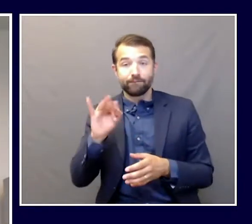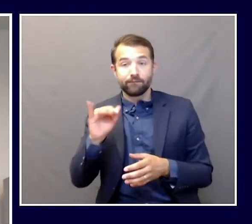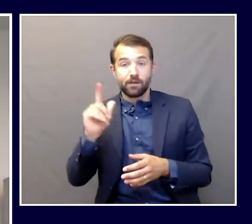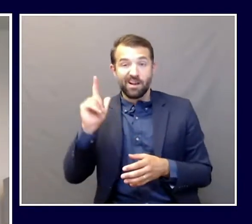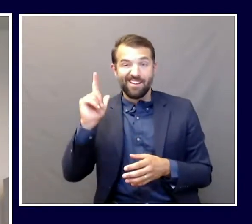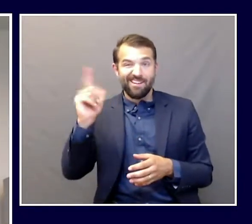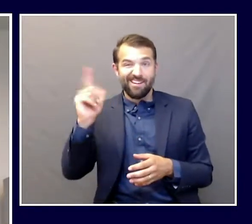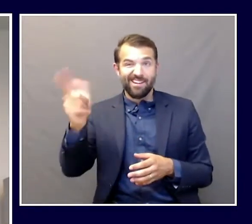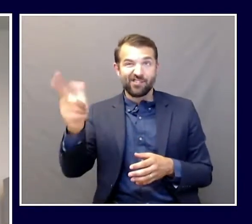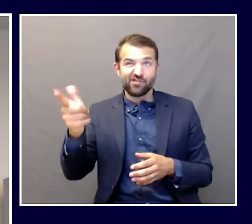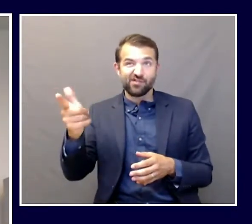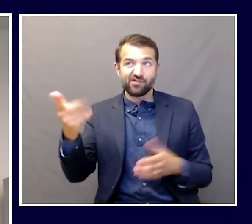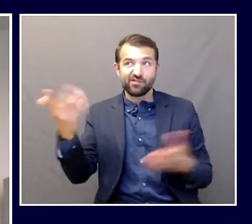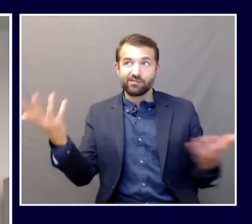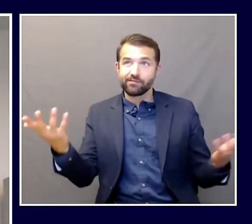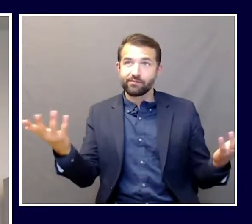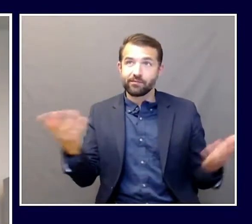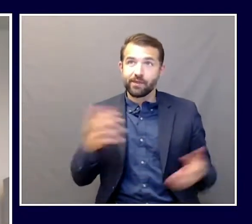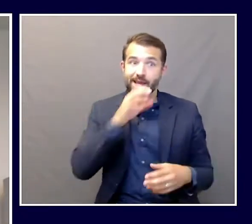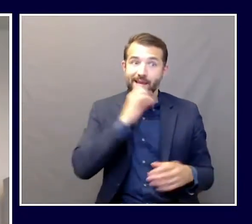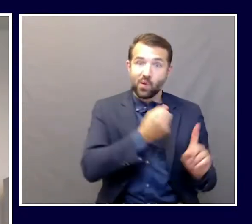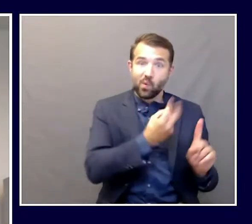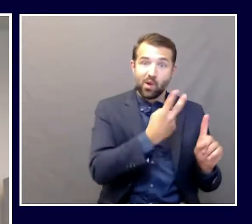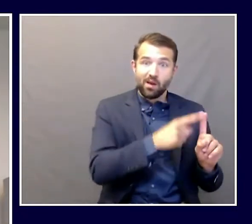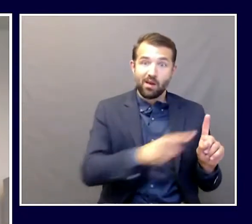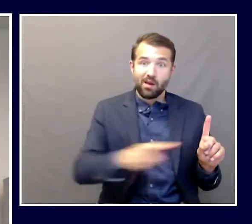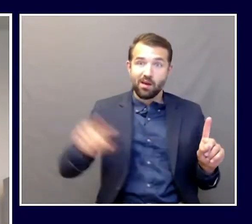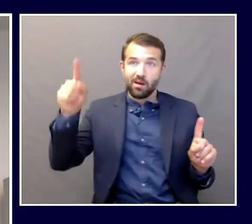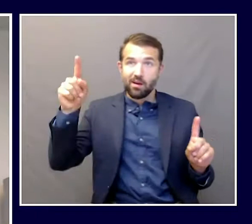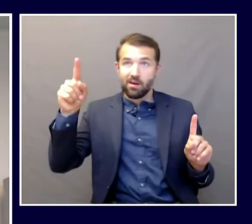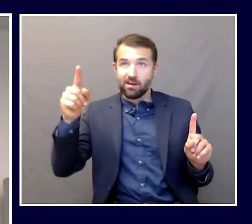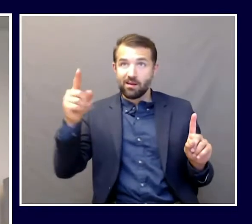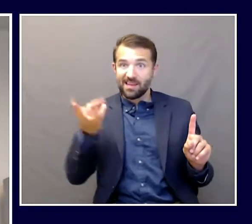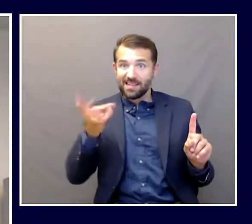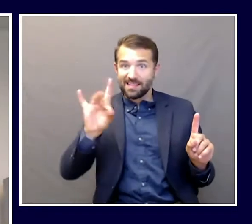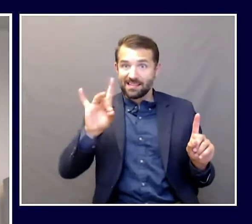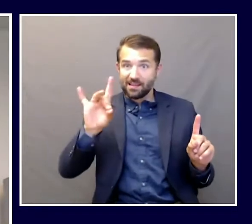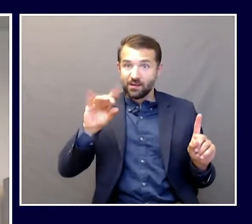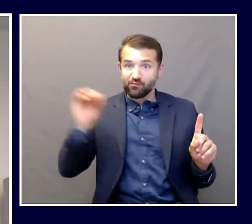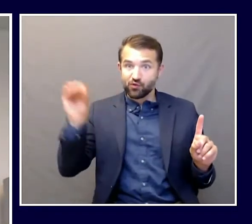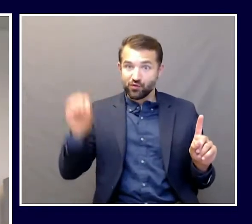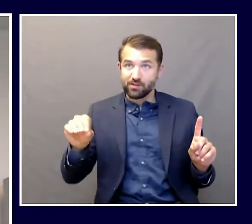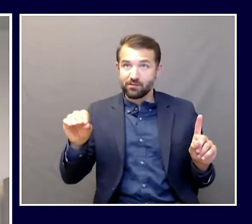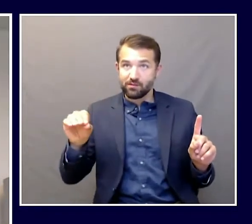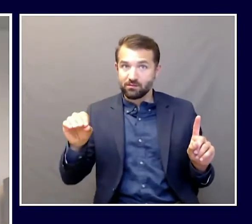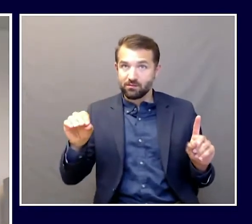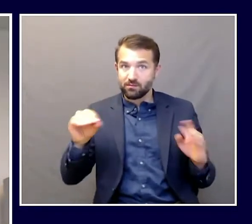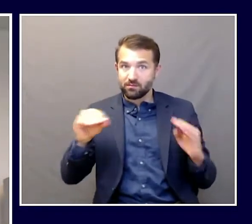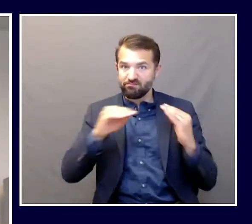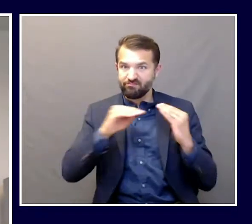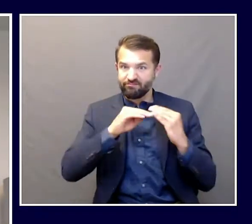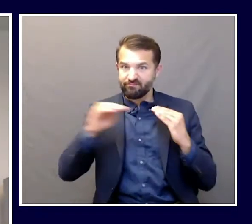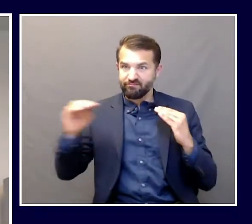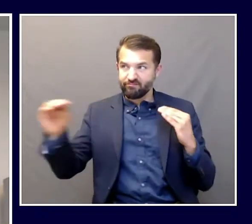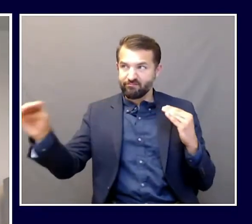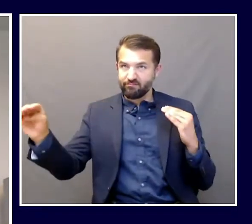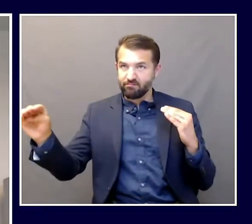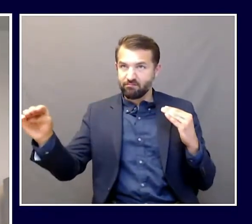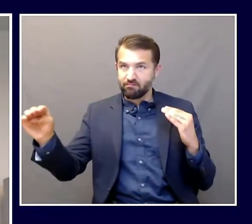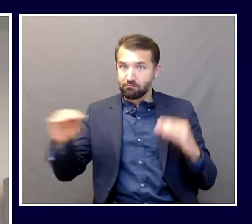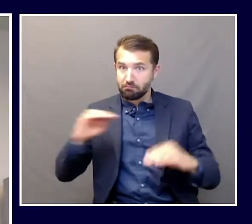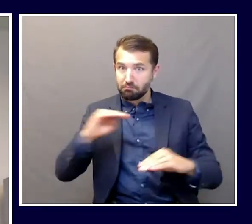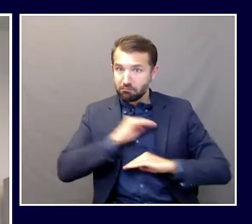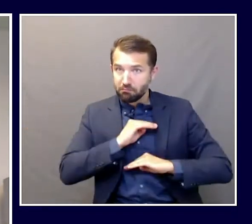plateaus, is that a sufficient number, or do we think we can and need to get it higher? I'd